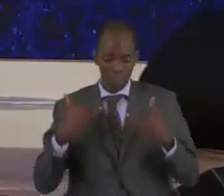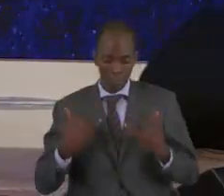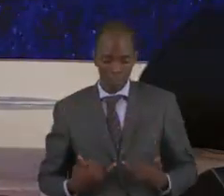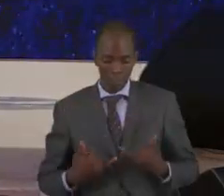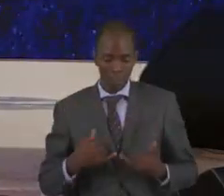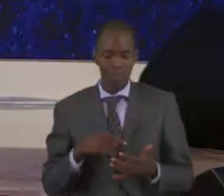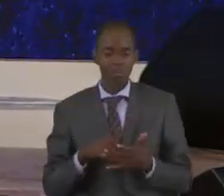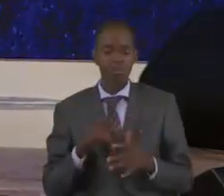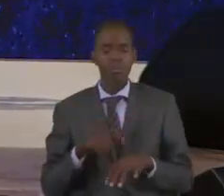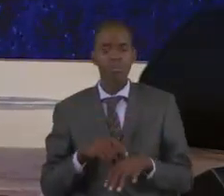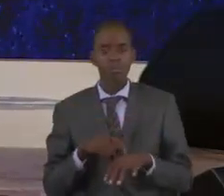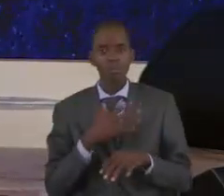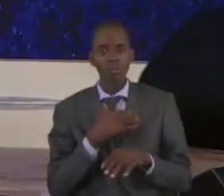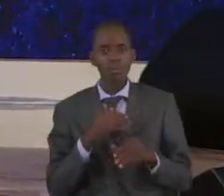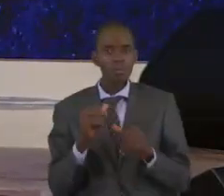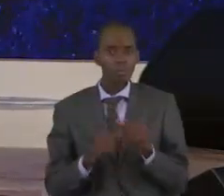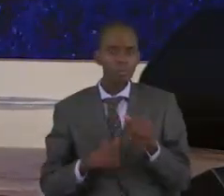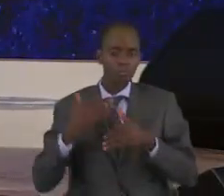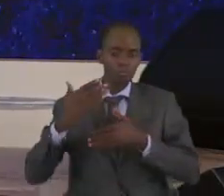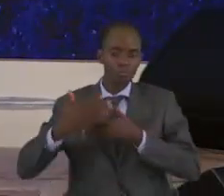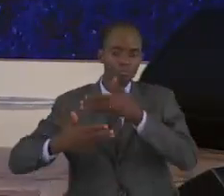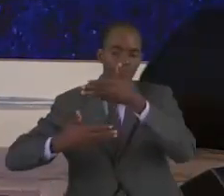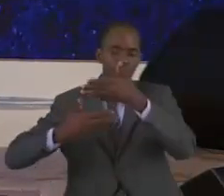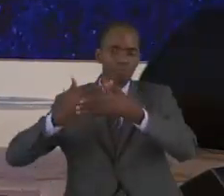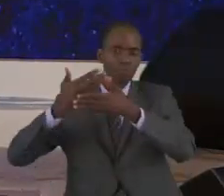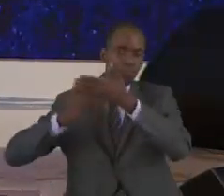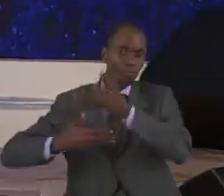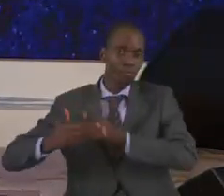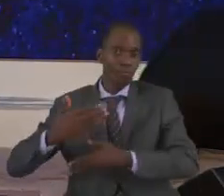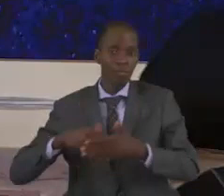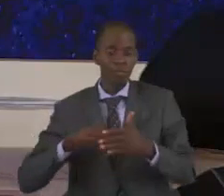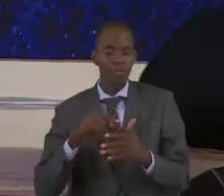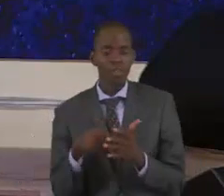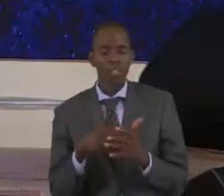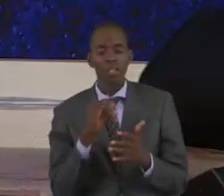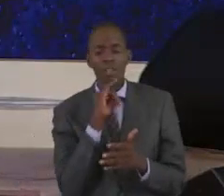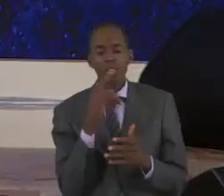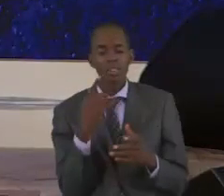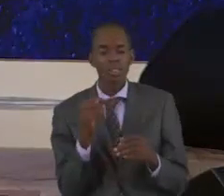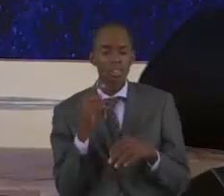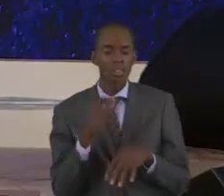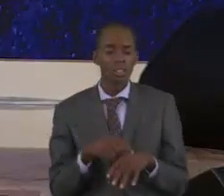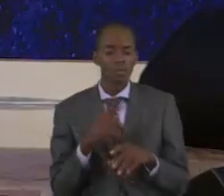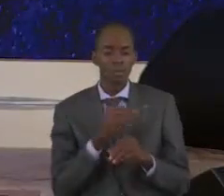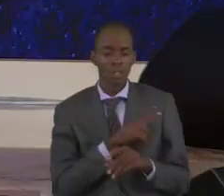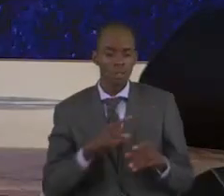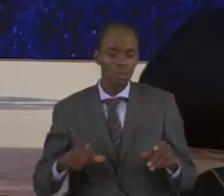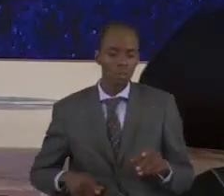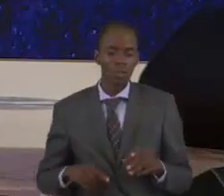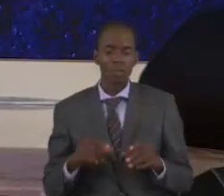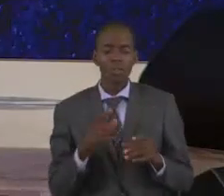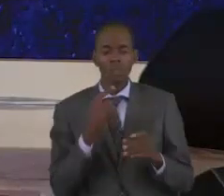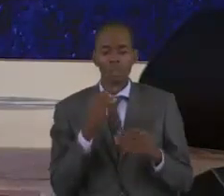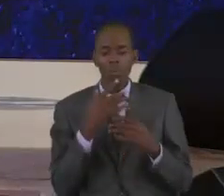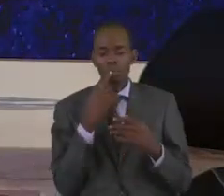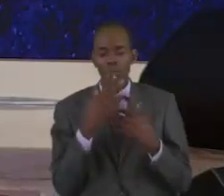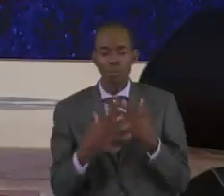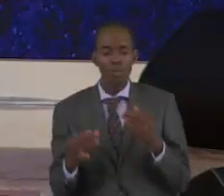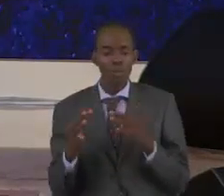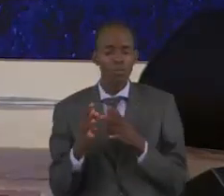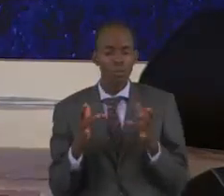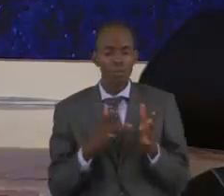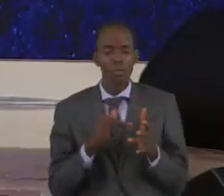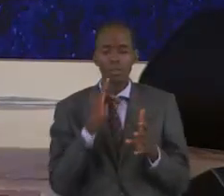time, and in every generation, this is the time. The blood of Jesus is still